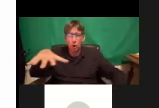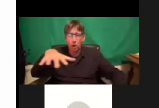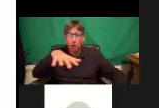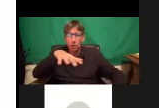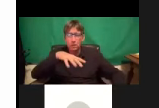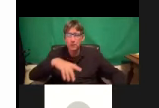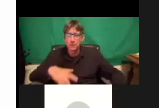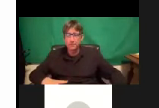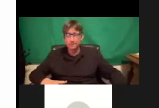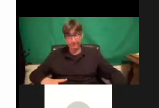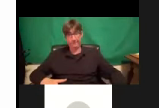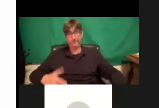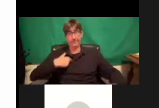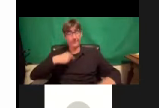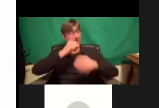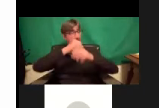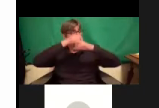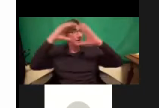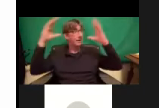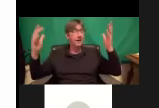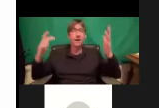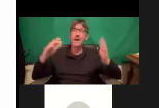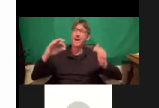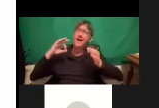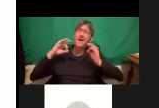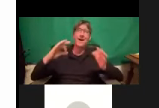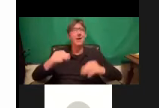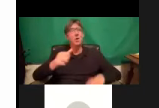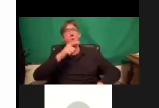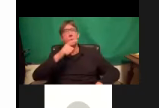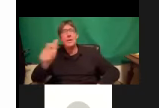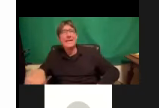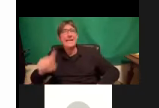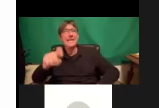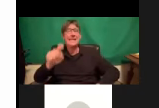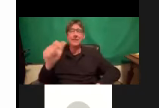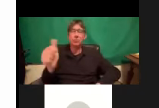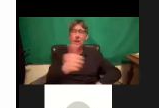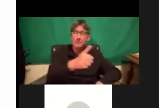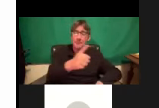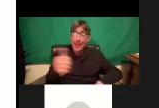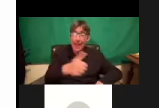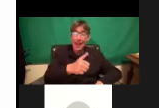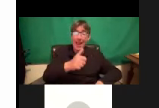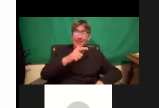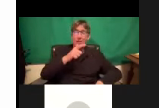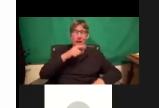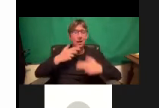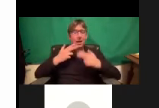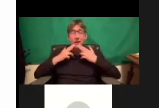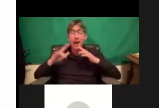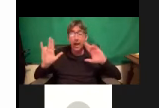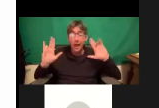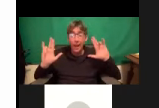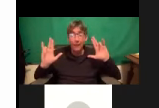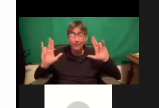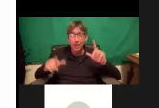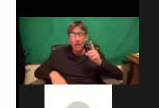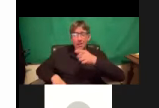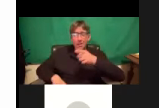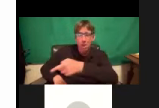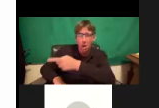of transportation was to focus on those who have needs for transportation. Forgive my naivety, but the